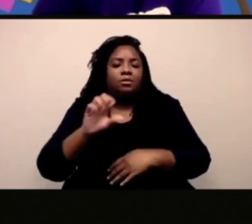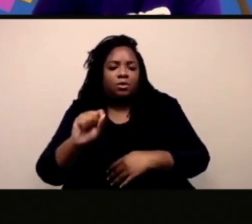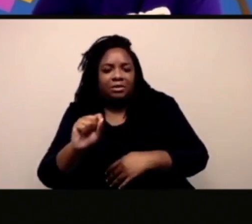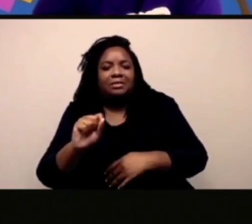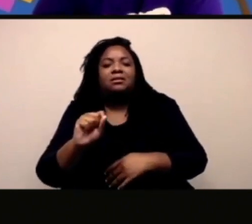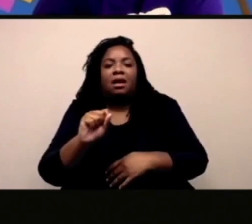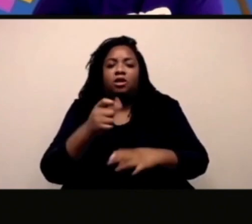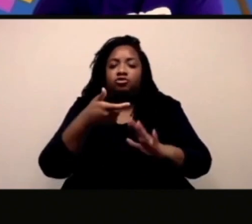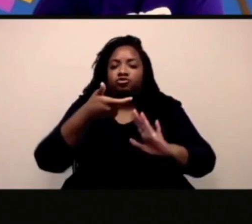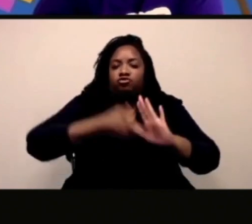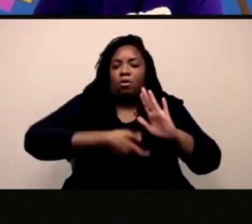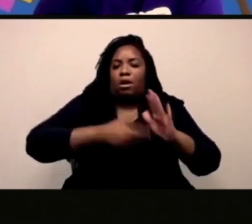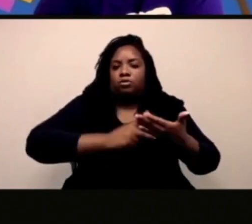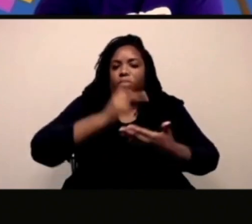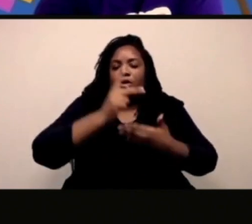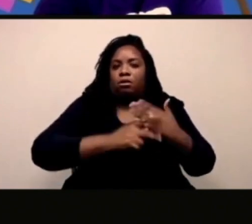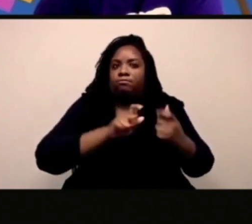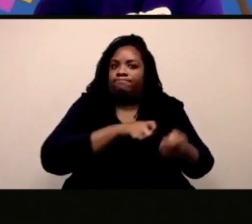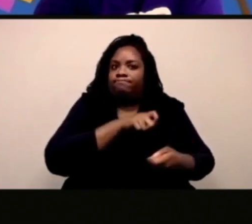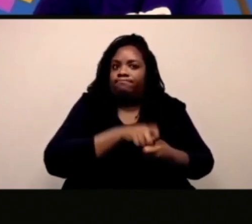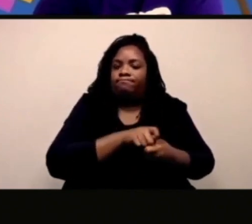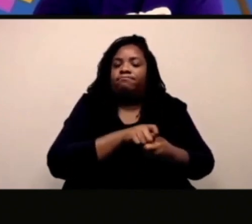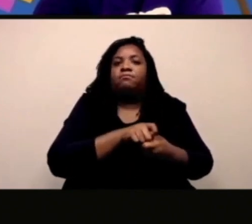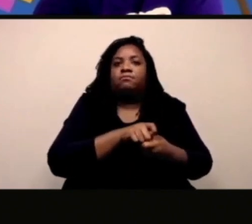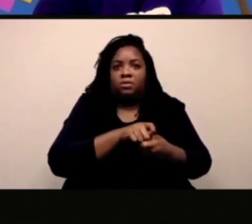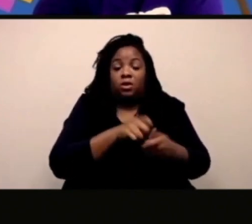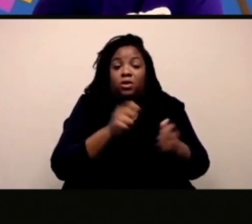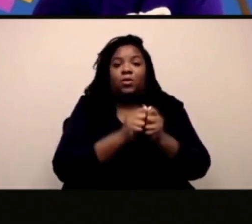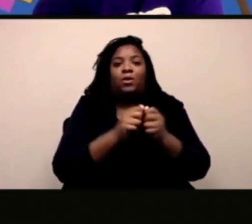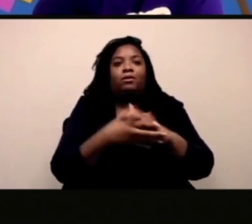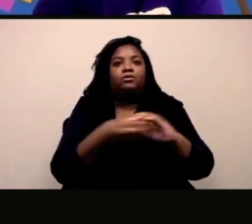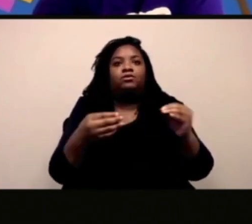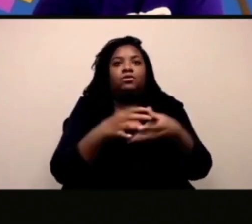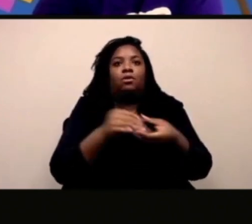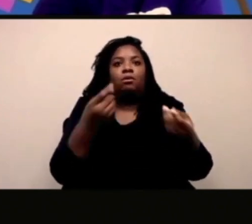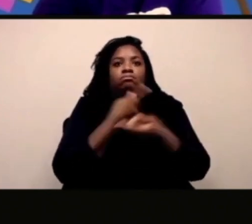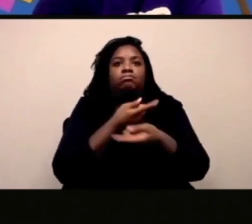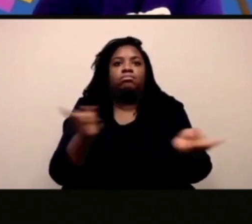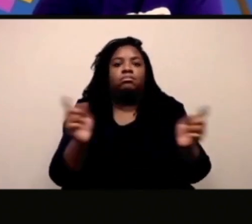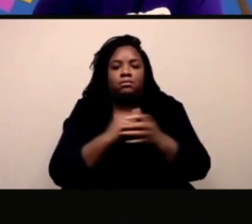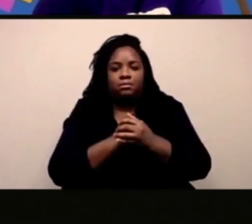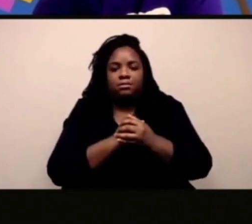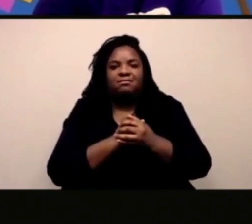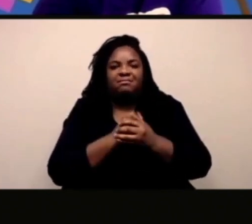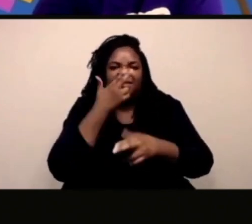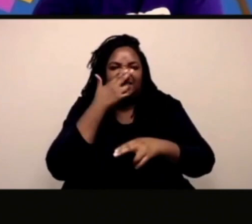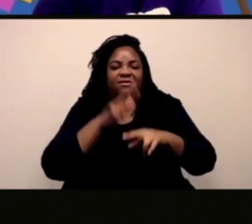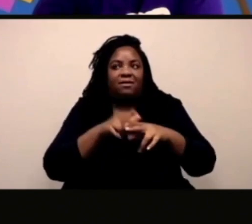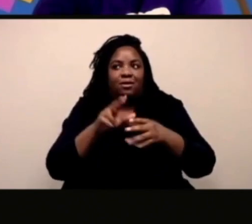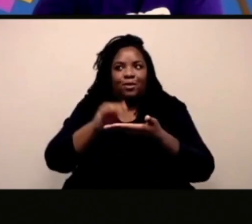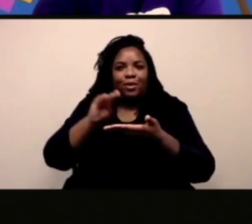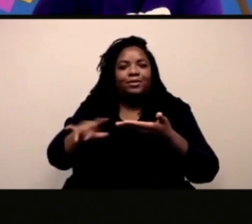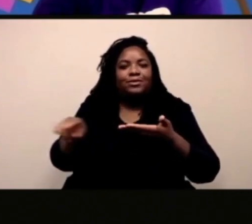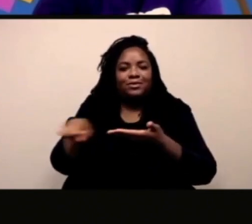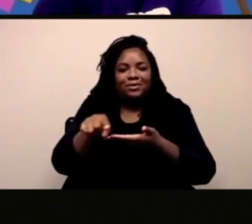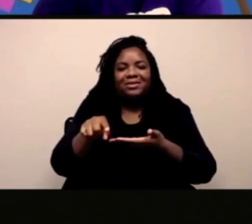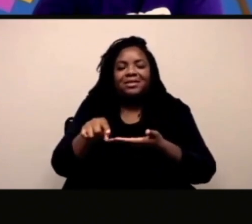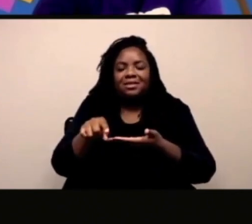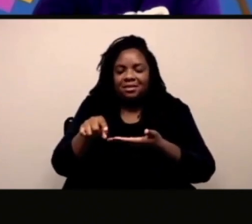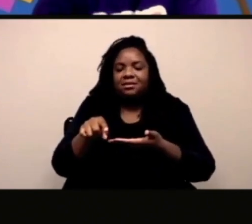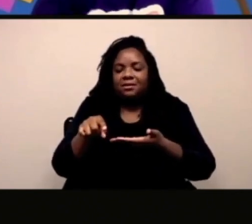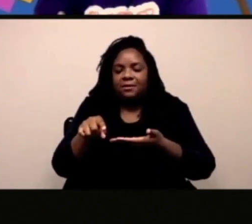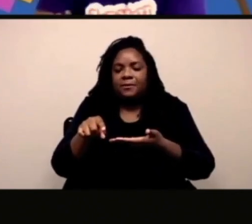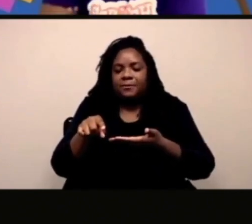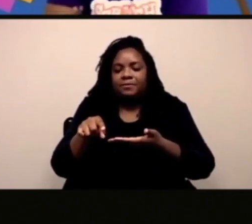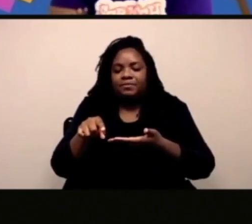particular to express ideas through storytelling. And it's really fun to do that with students, to actually